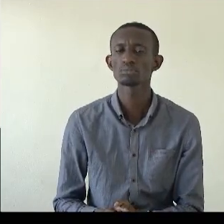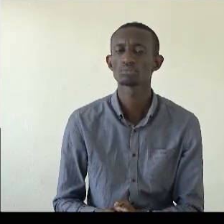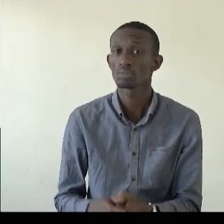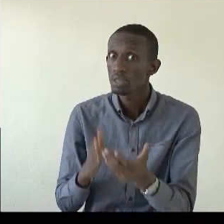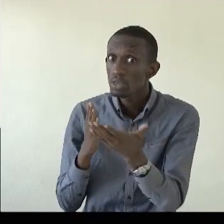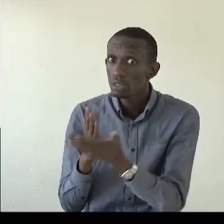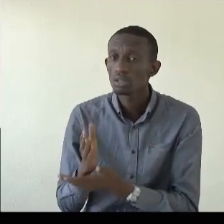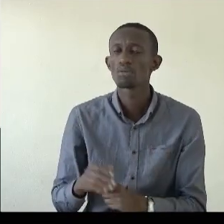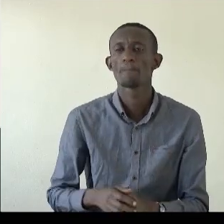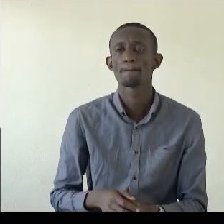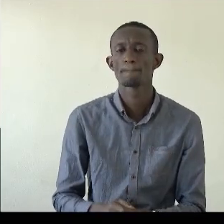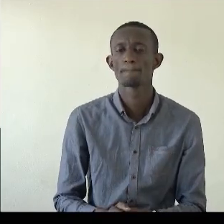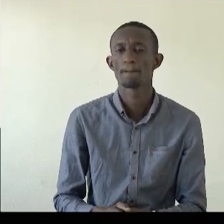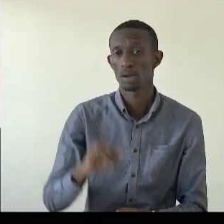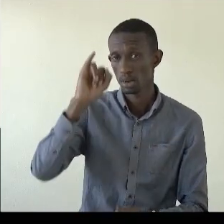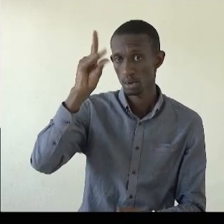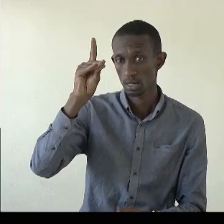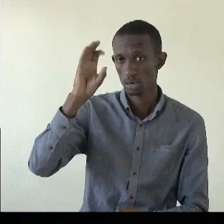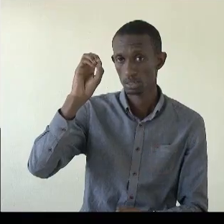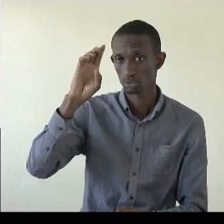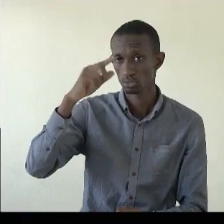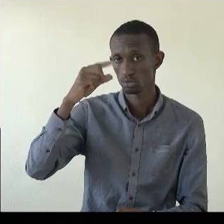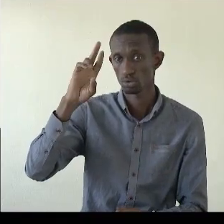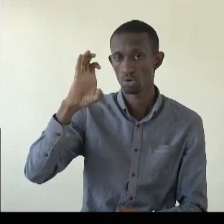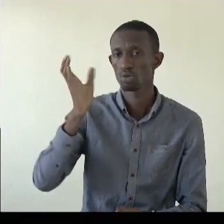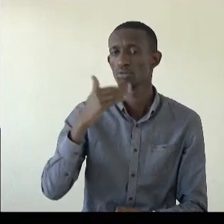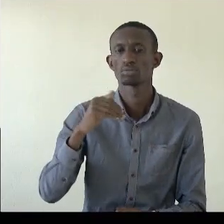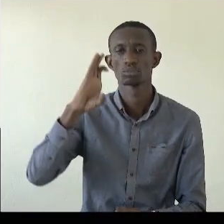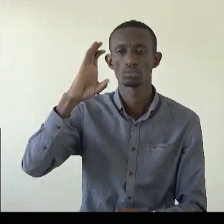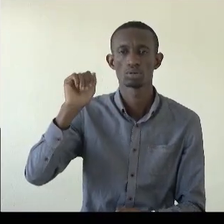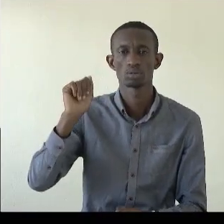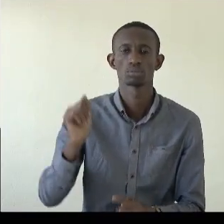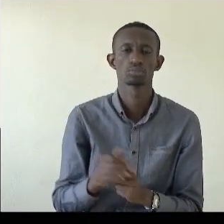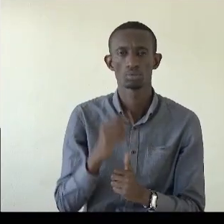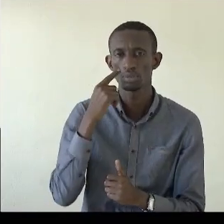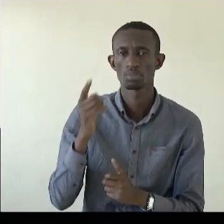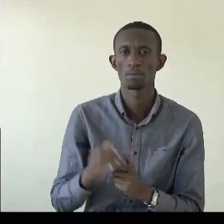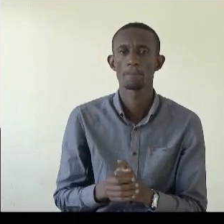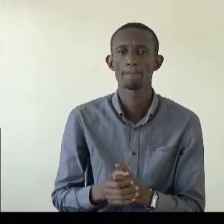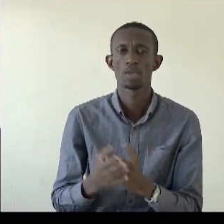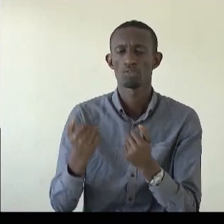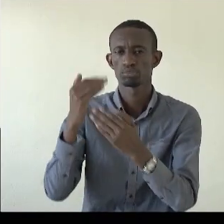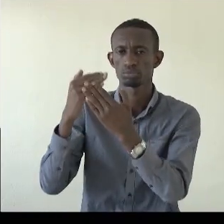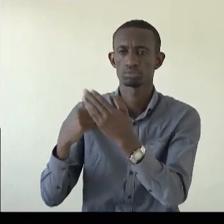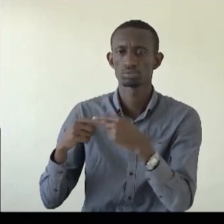with formula C9H12, were oxidized by hot potassium permanganate.